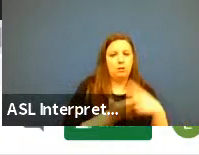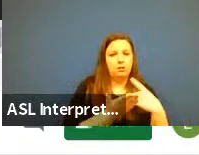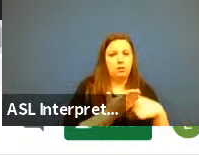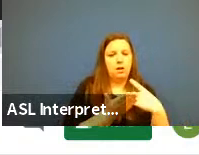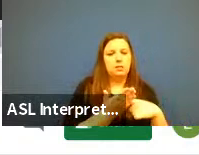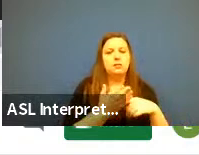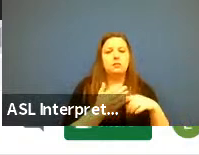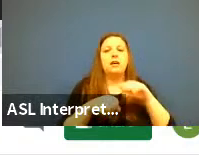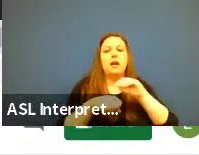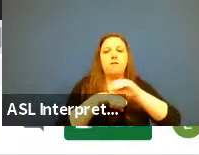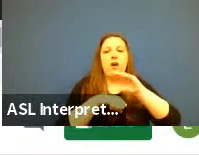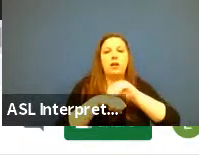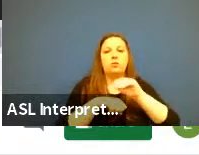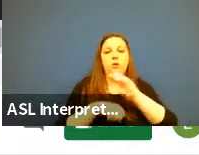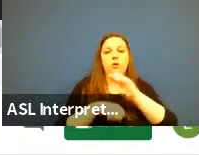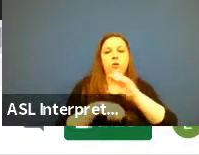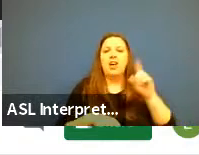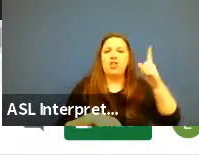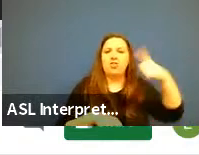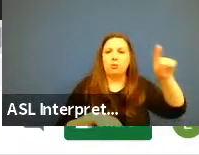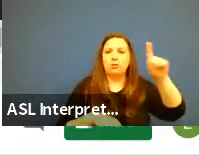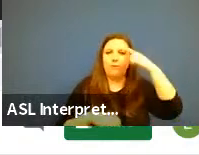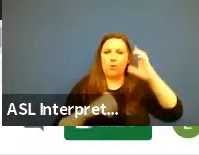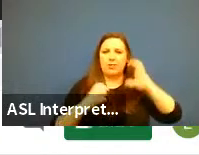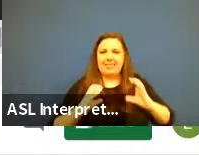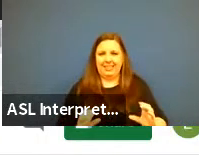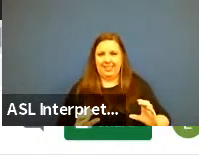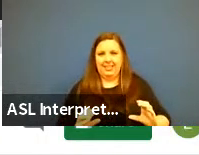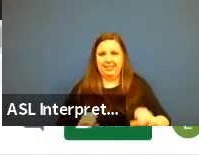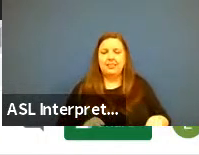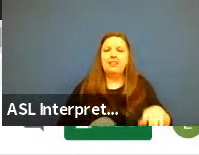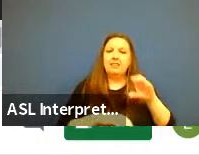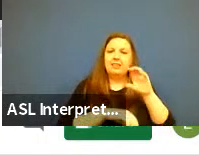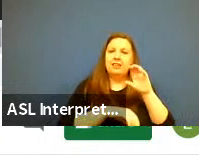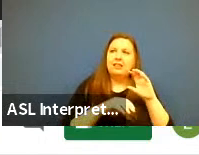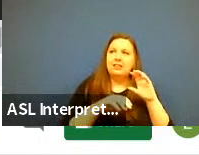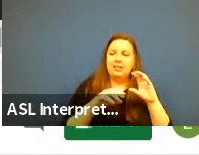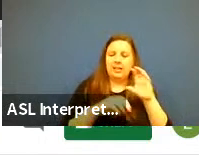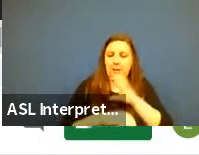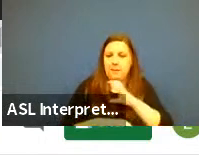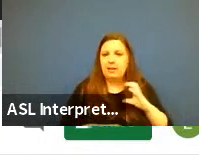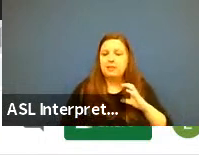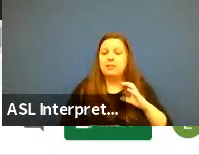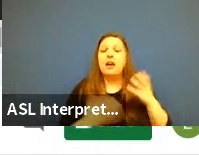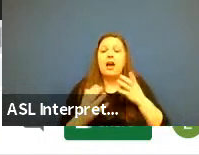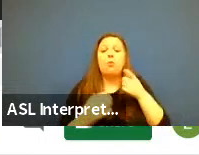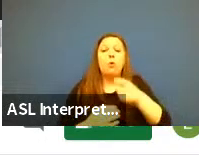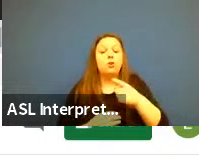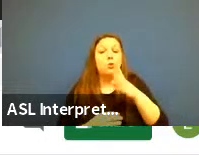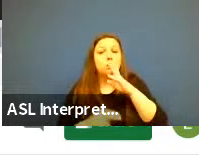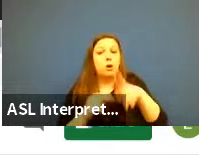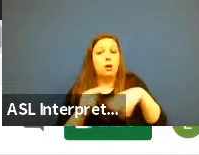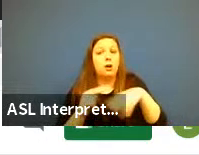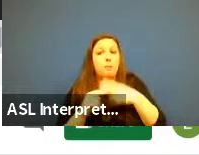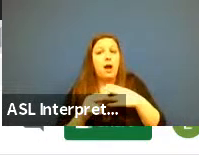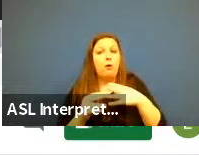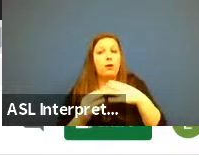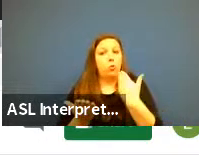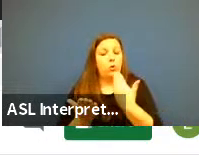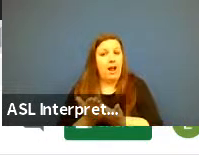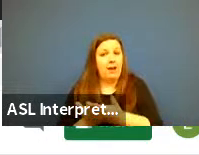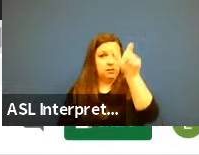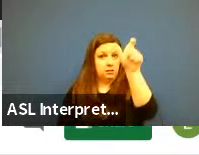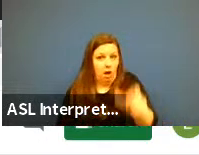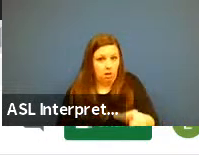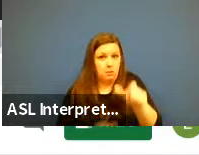citizen committees. Right. And all you're talking about and what you have under your evidence column here is talking